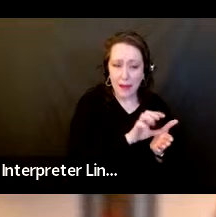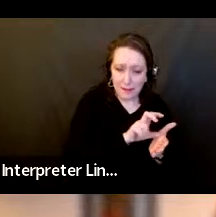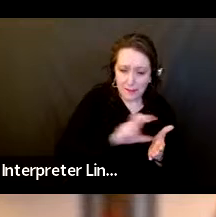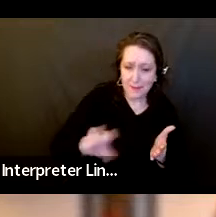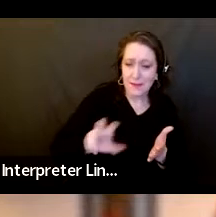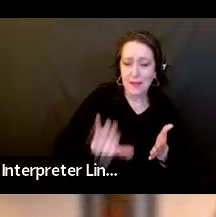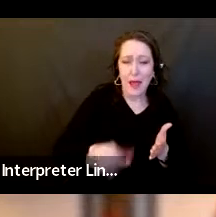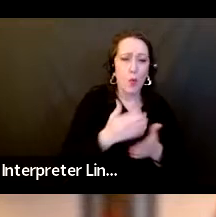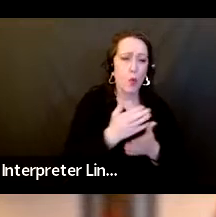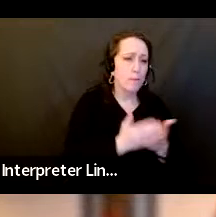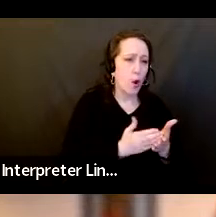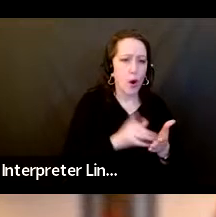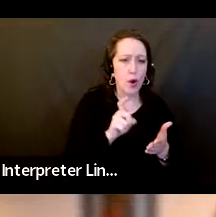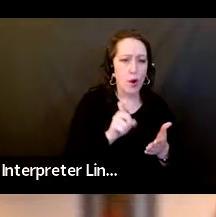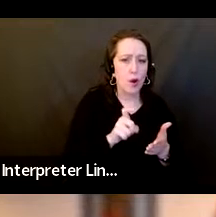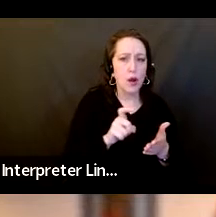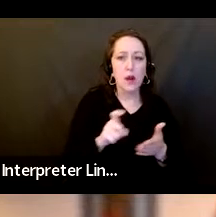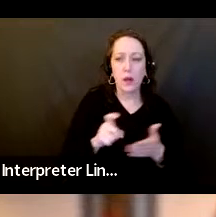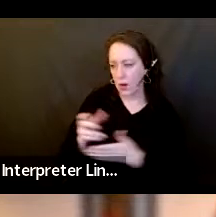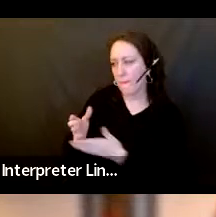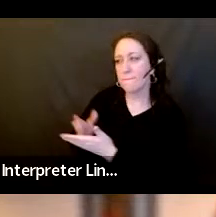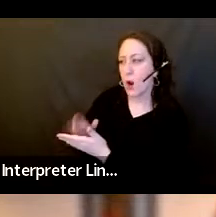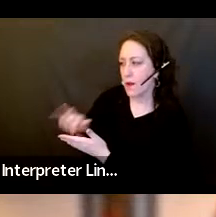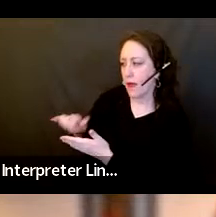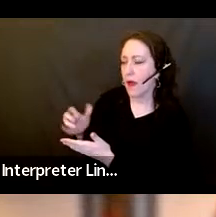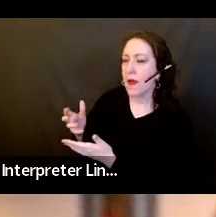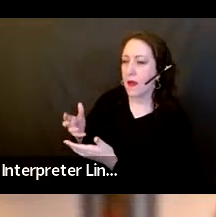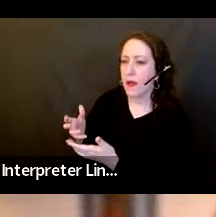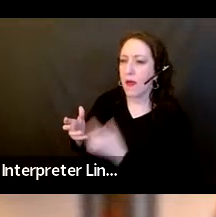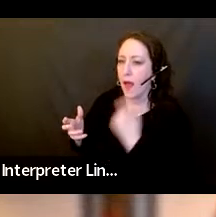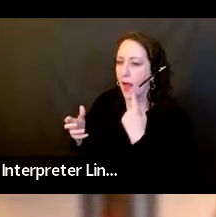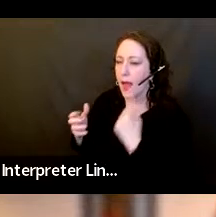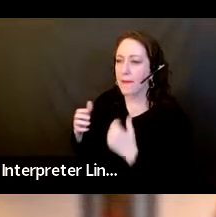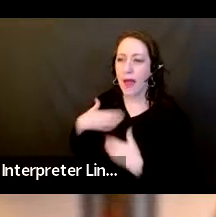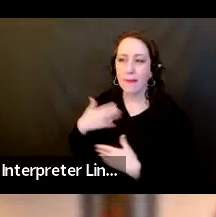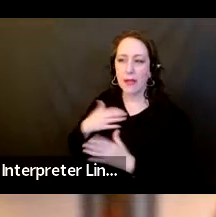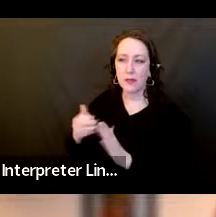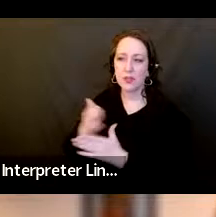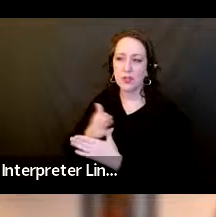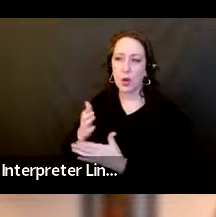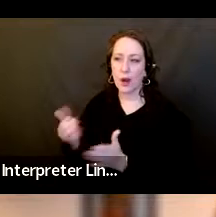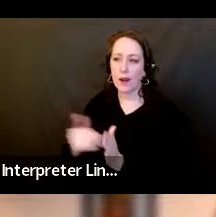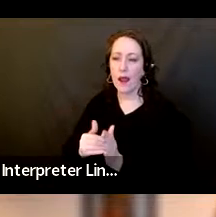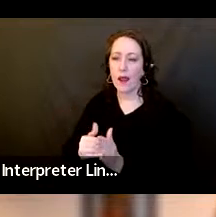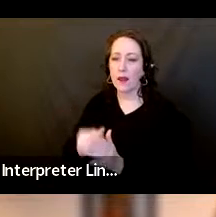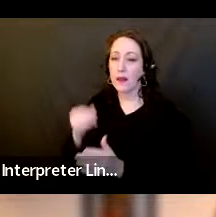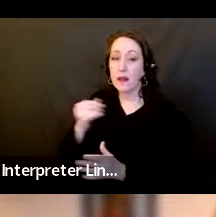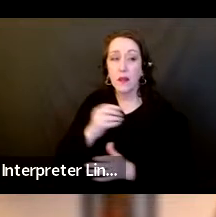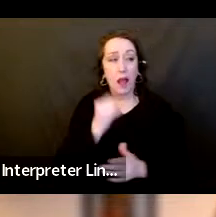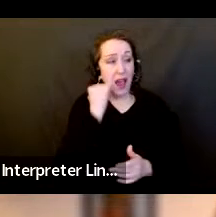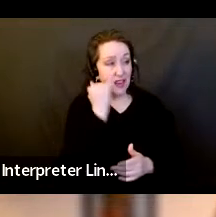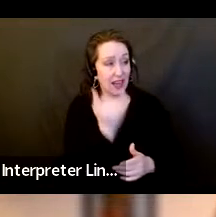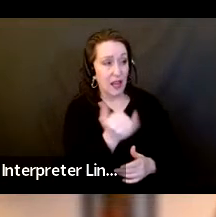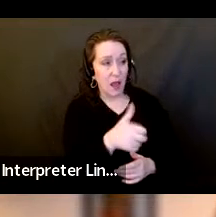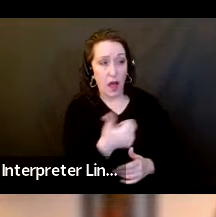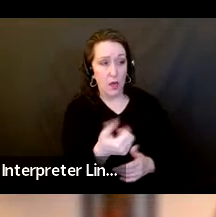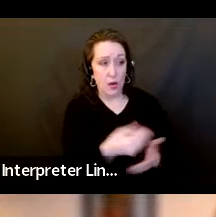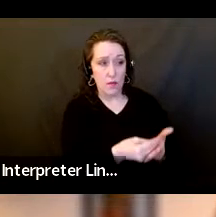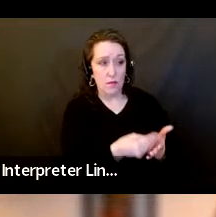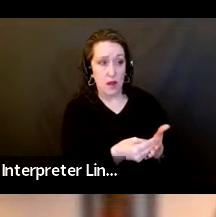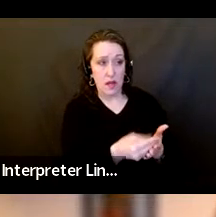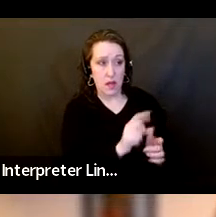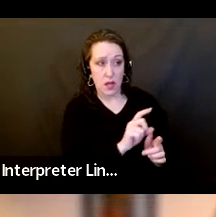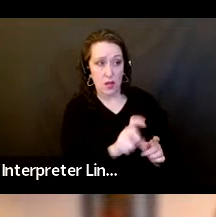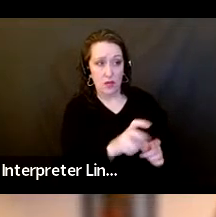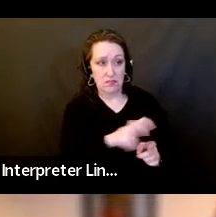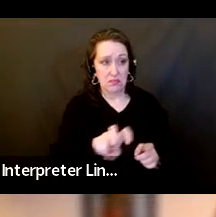a portion? Yeah, just a portion of that. I'm happy to share my screen again, but. And we have an idea where the other funds we're proposing for it to